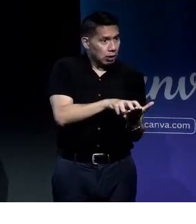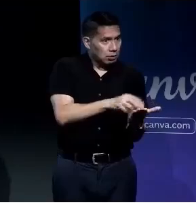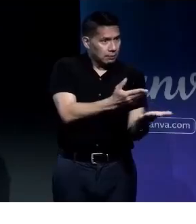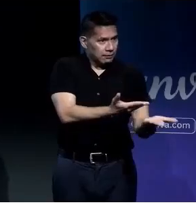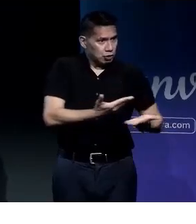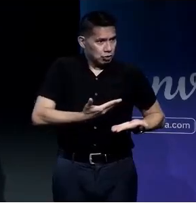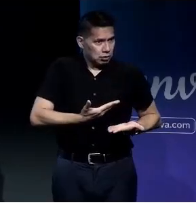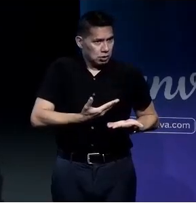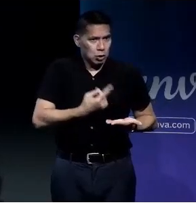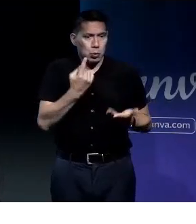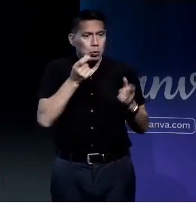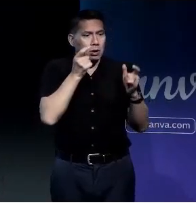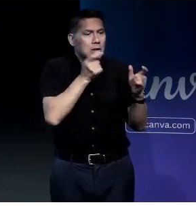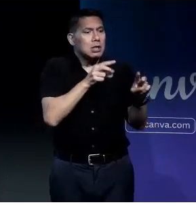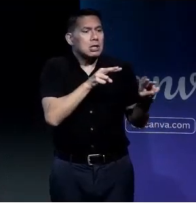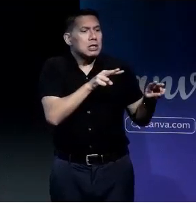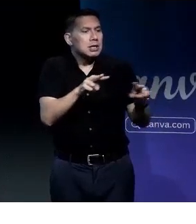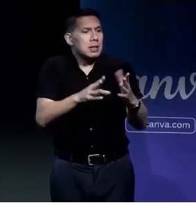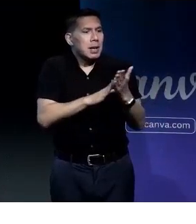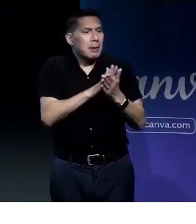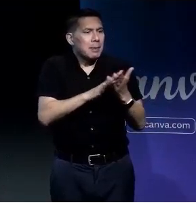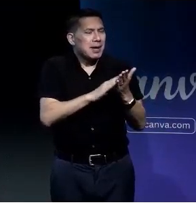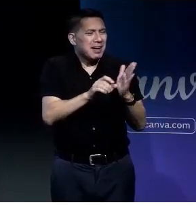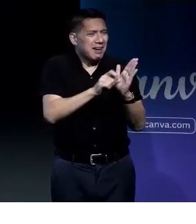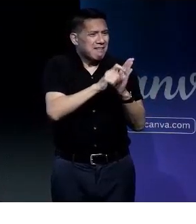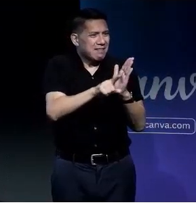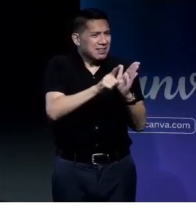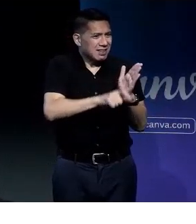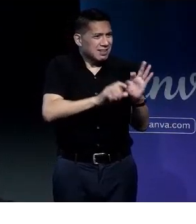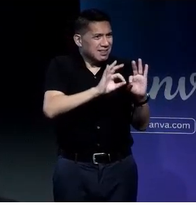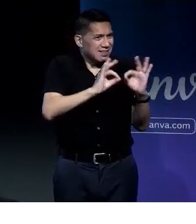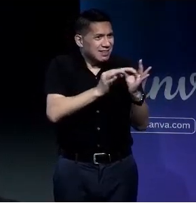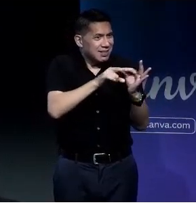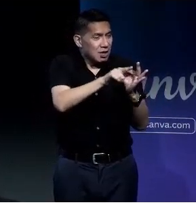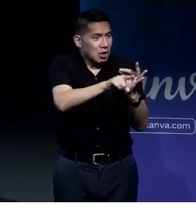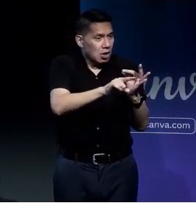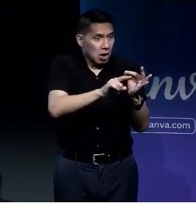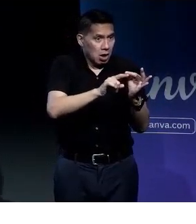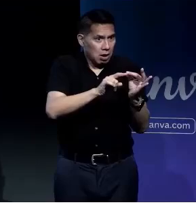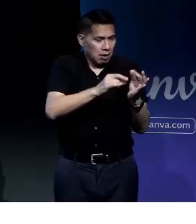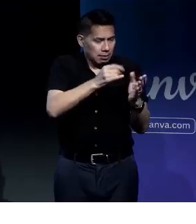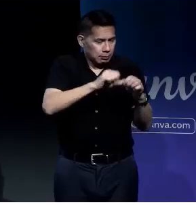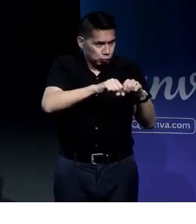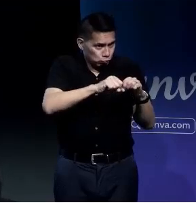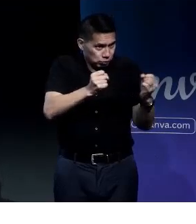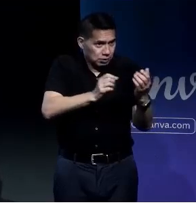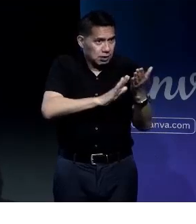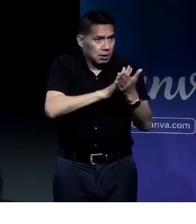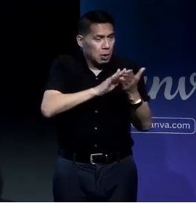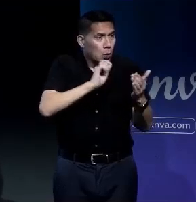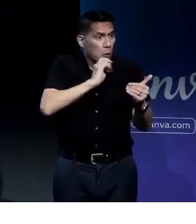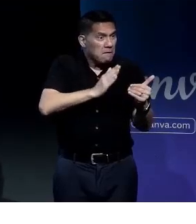at some point the vendor is going to be in breach, and if they won't fix the issues, then you have to escalate.